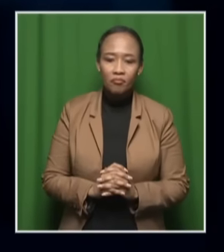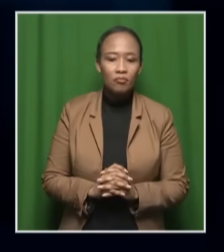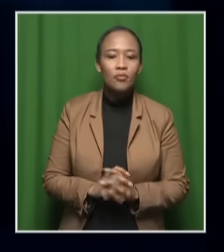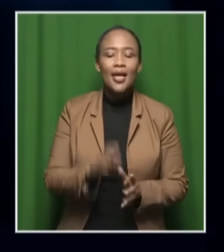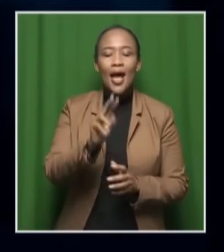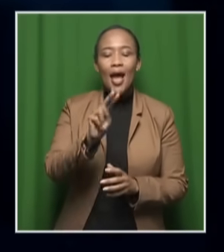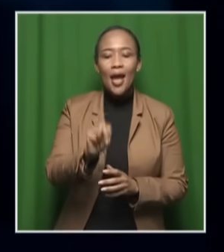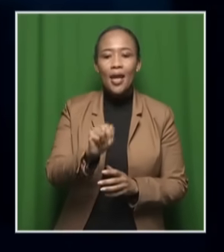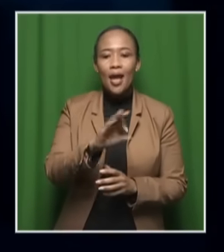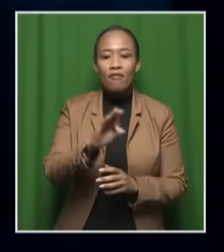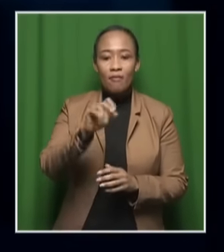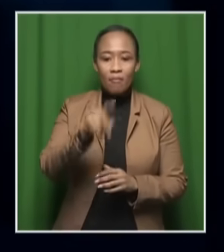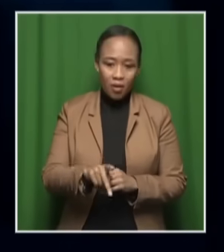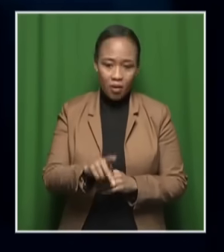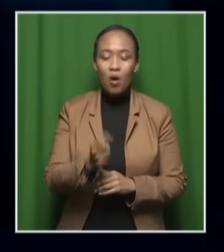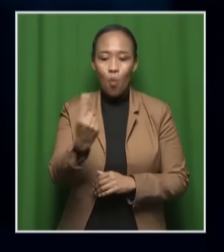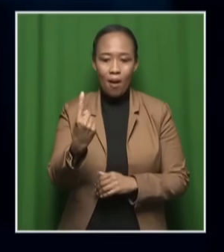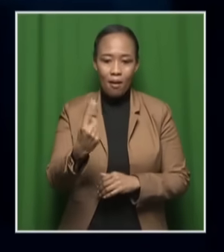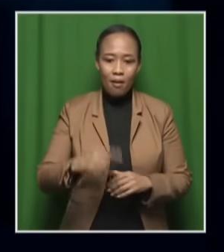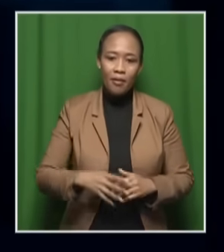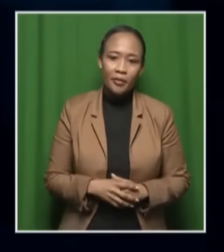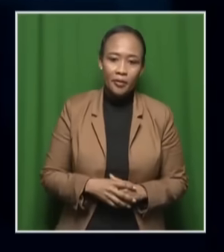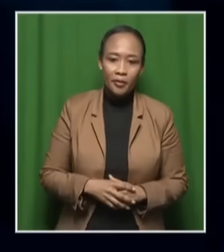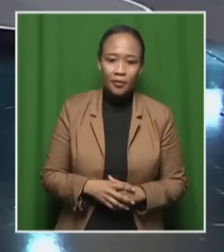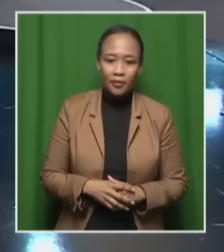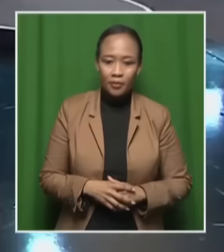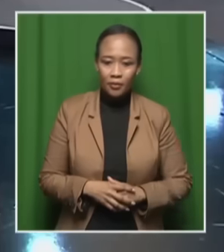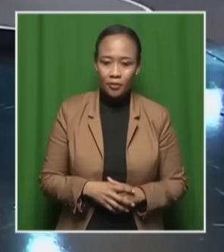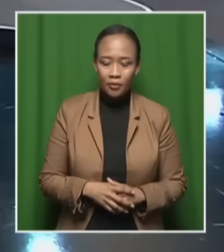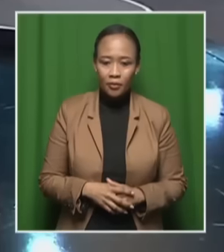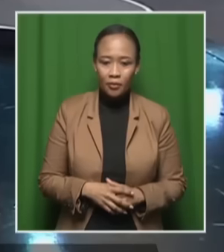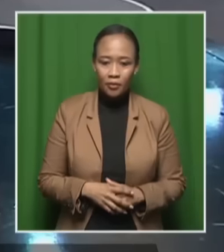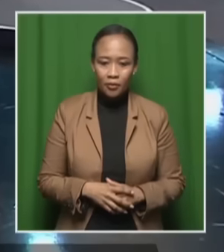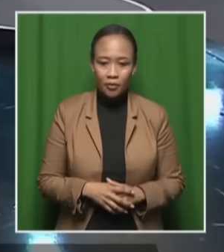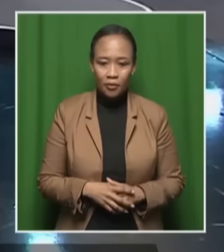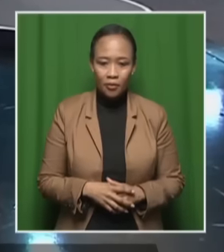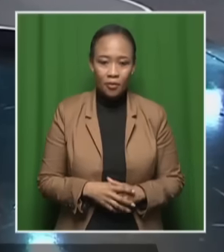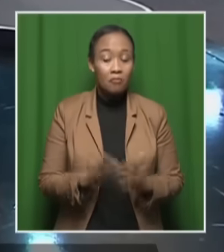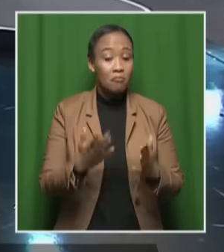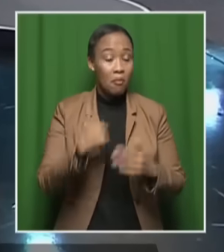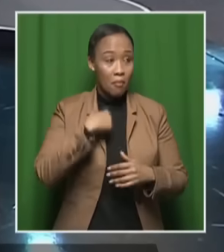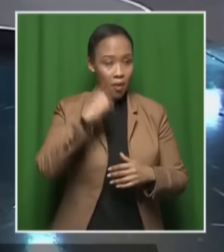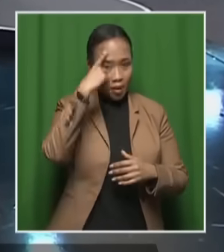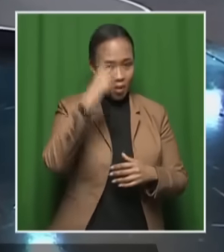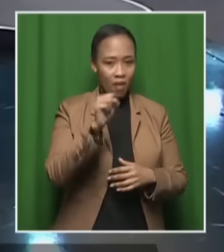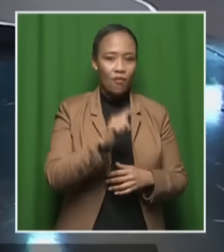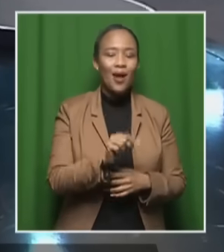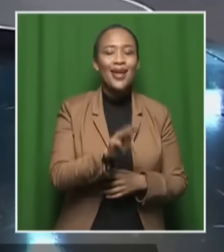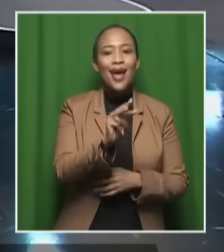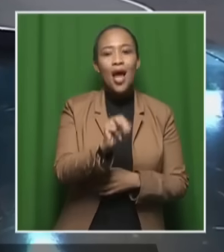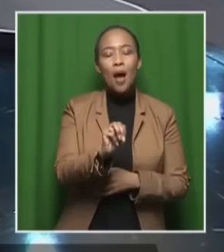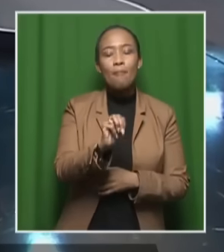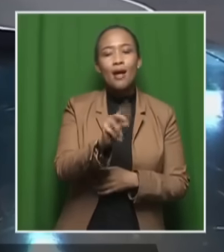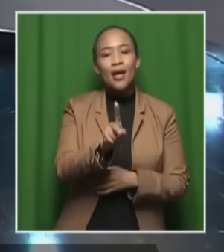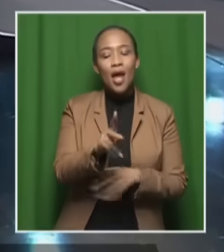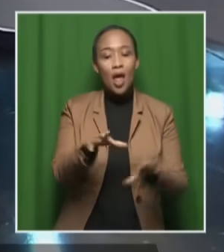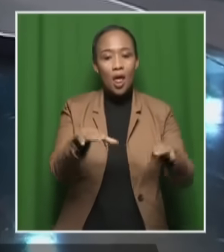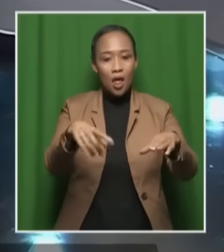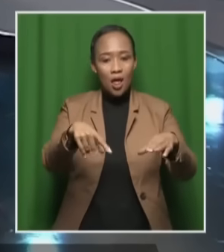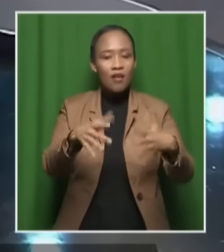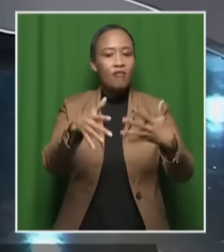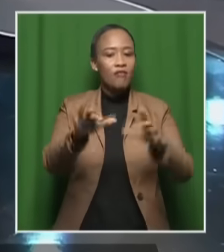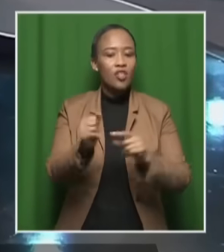NFP 1. Prof? Yeah, I strongly believe that MK has demonstrated that they will make a